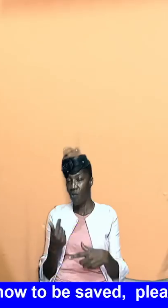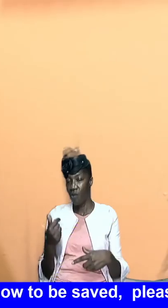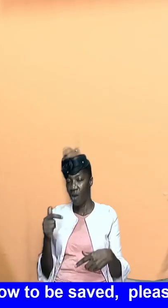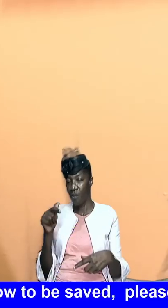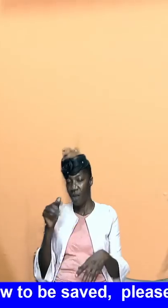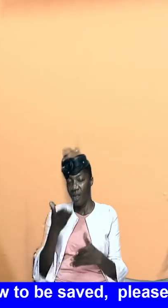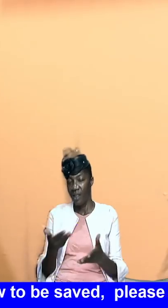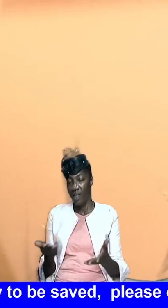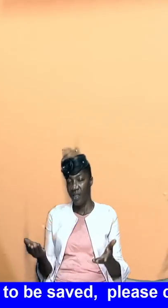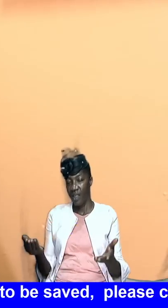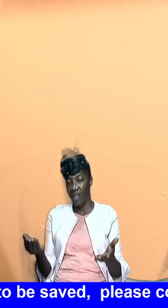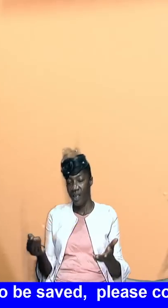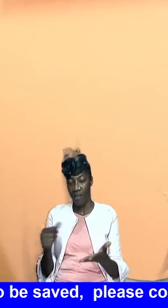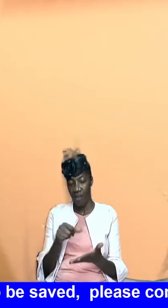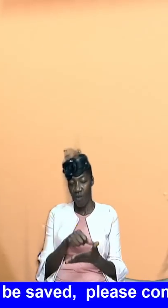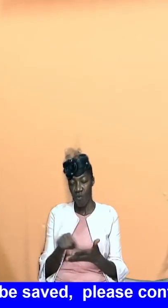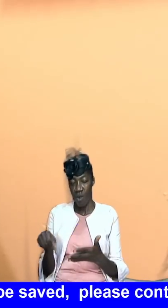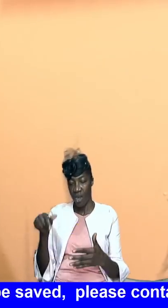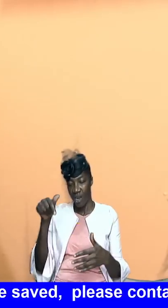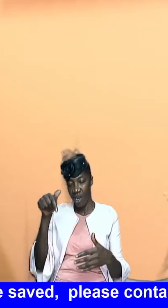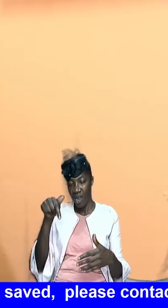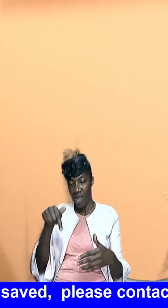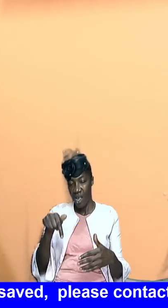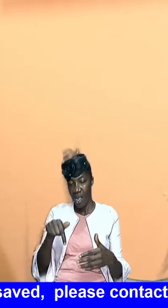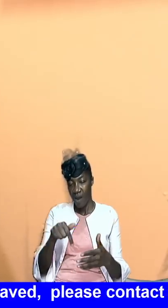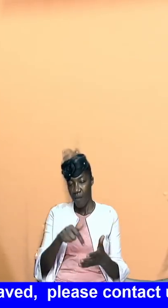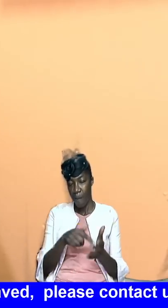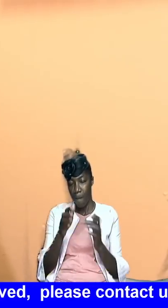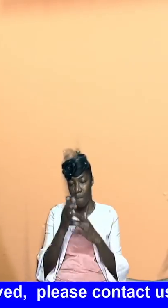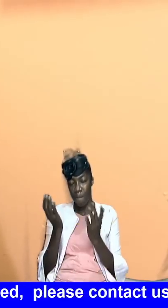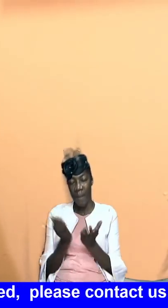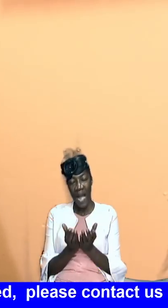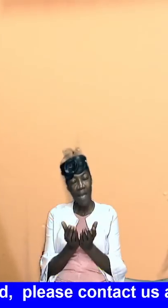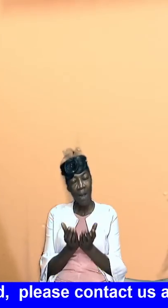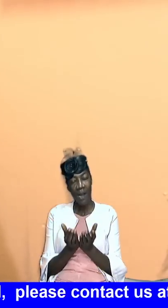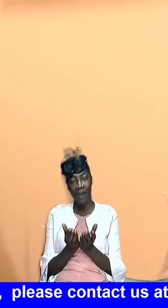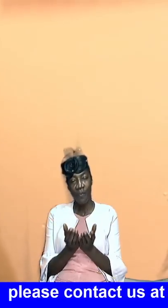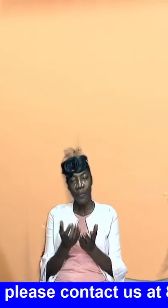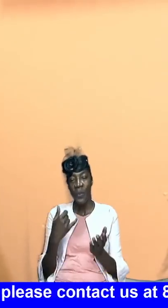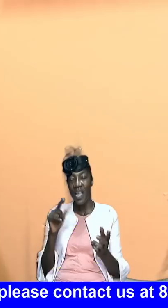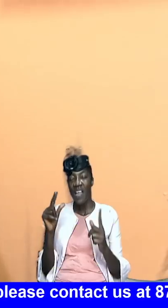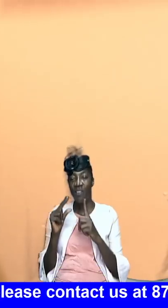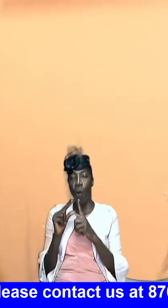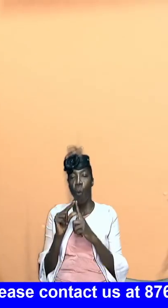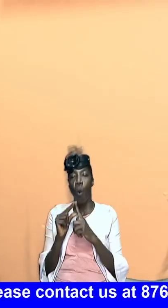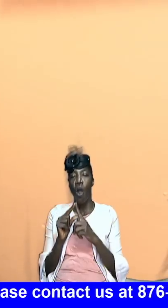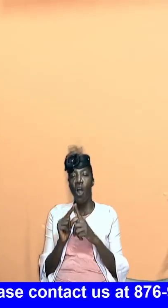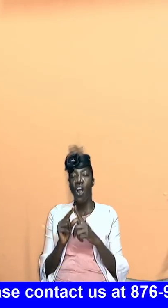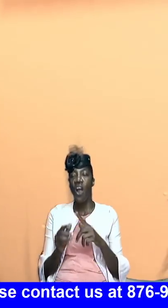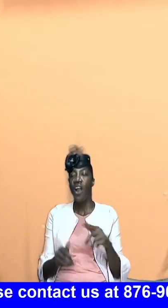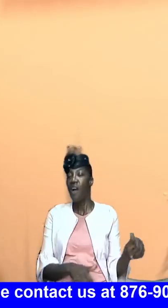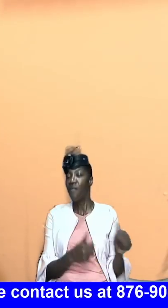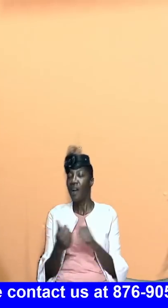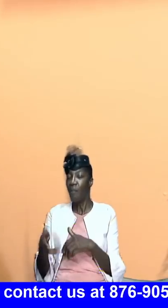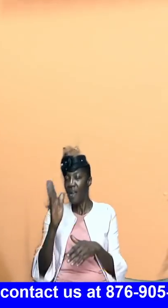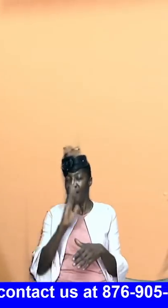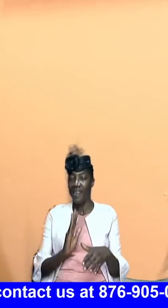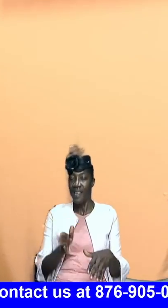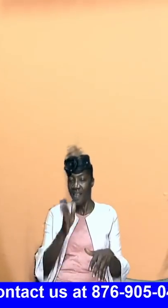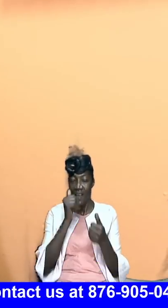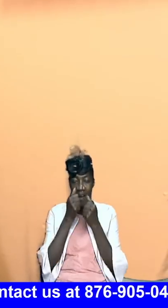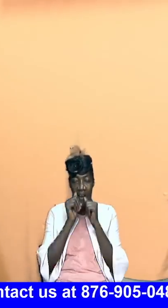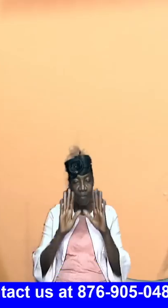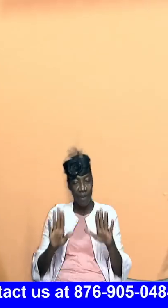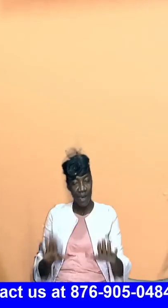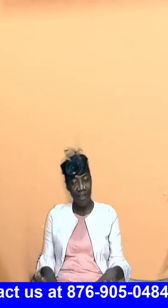the things that are written in the Bible. It is the Word of Almighty God. God richly bless